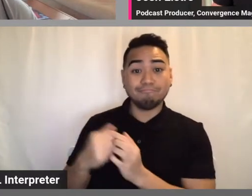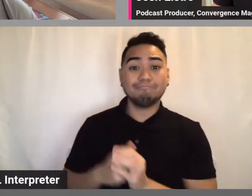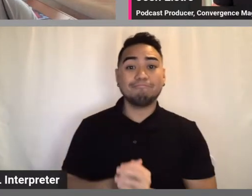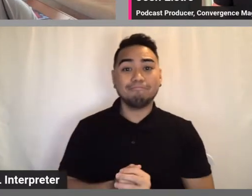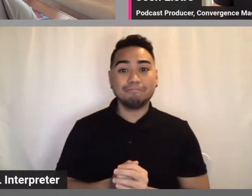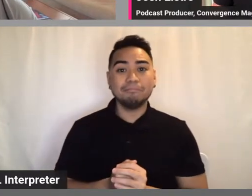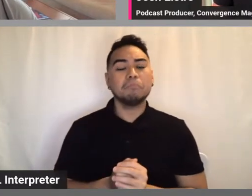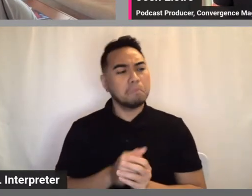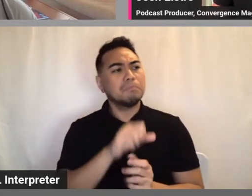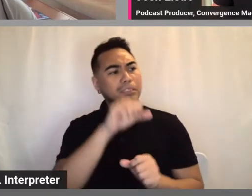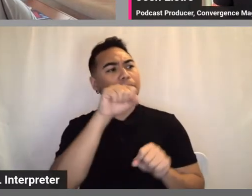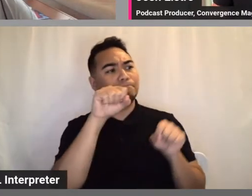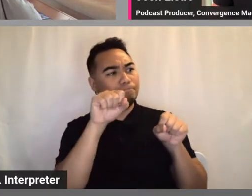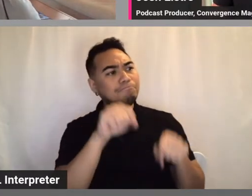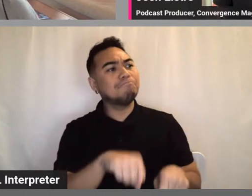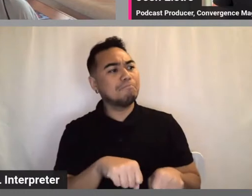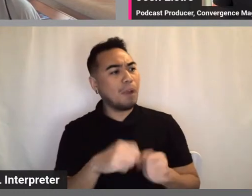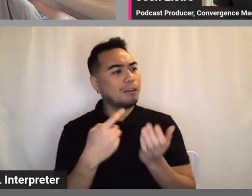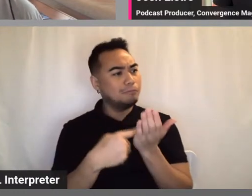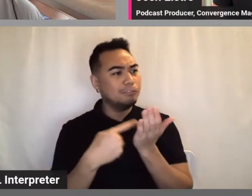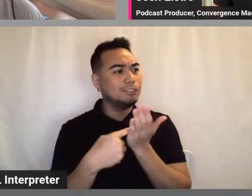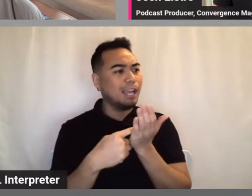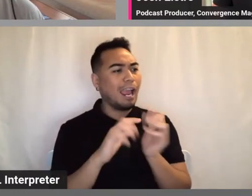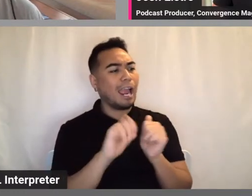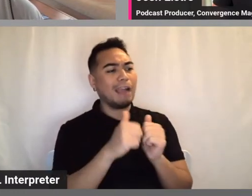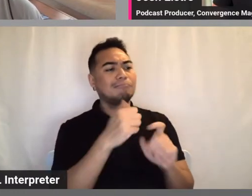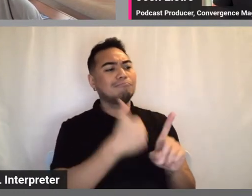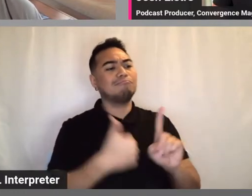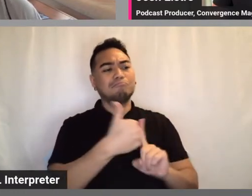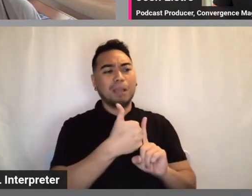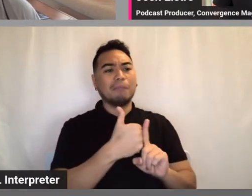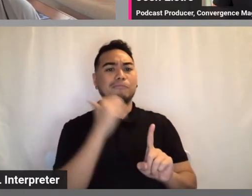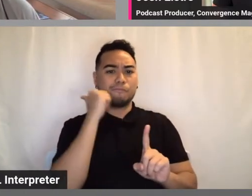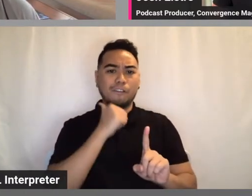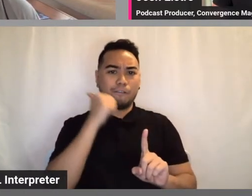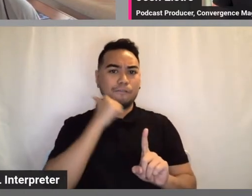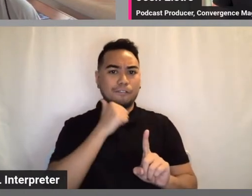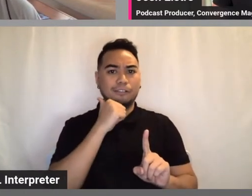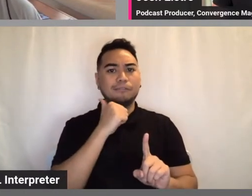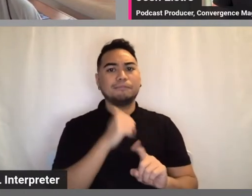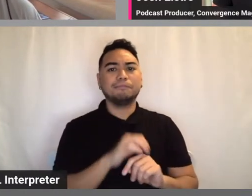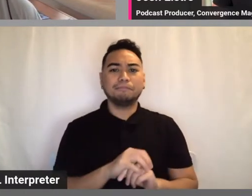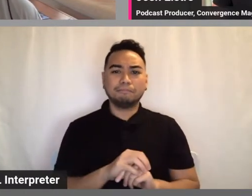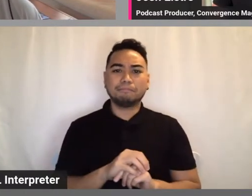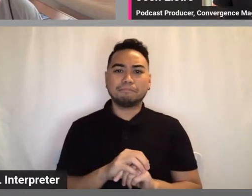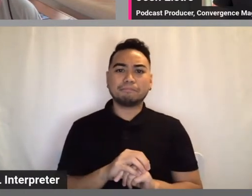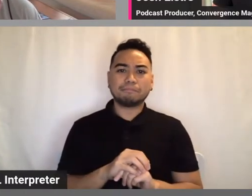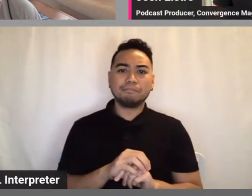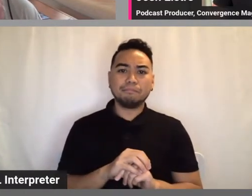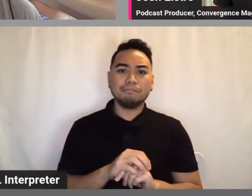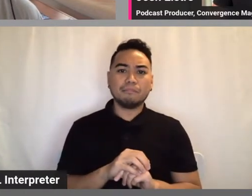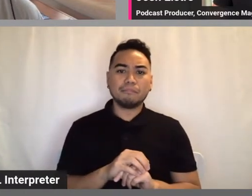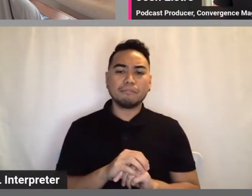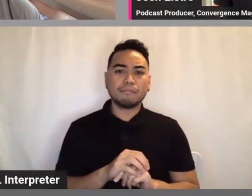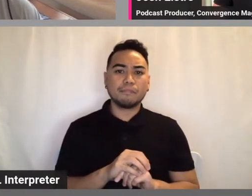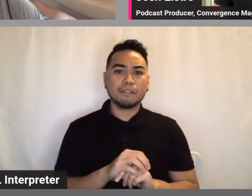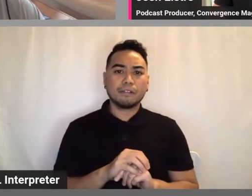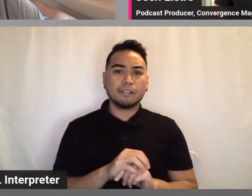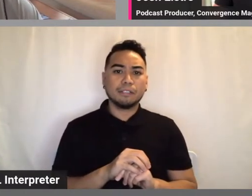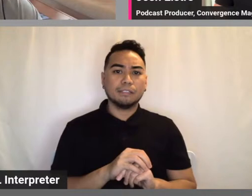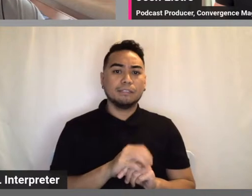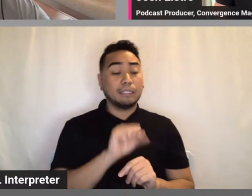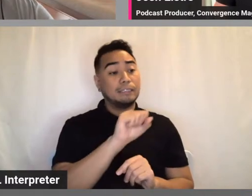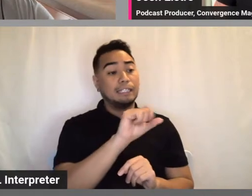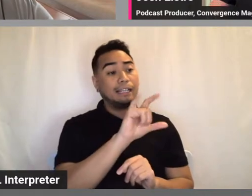Yeah, I could still speak to like how it impacts me like day to day as a producer. Is that if there is